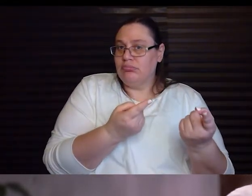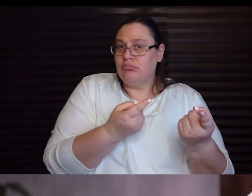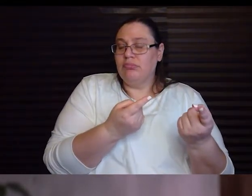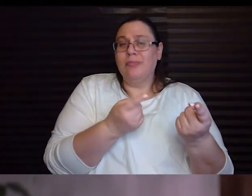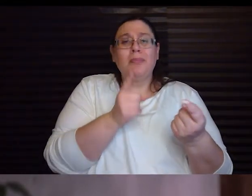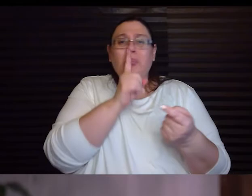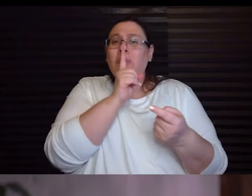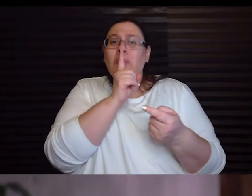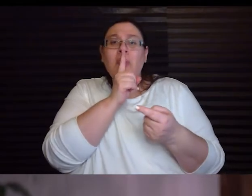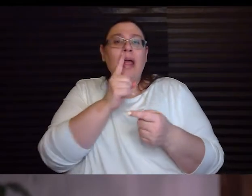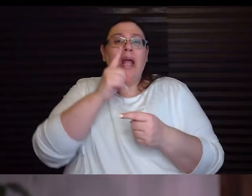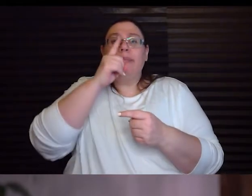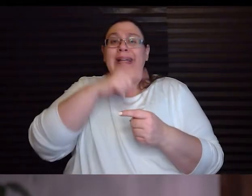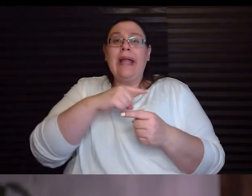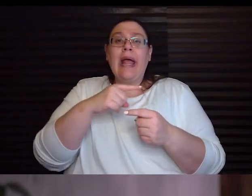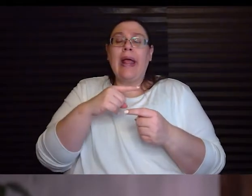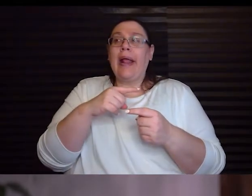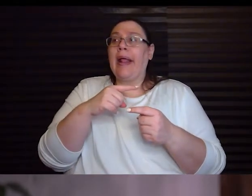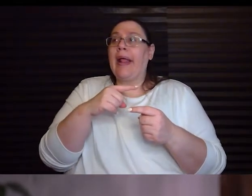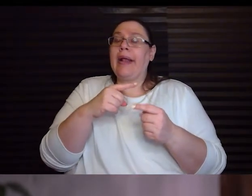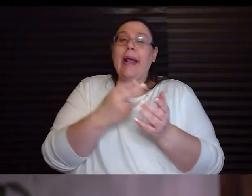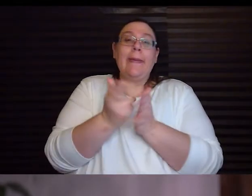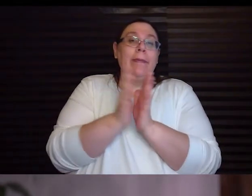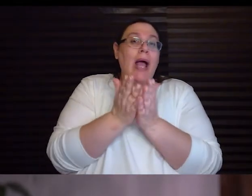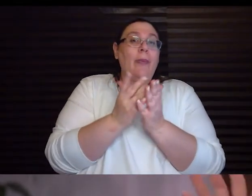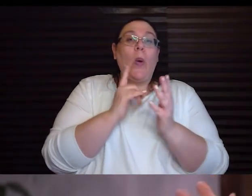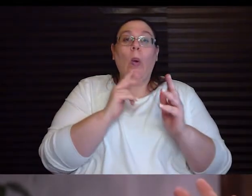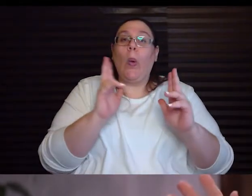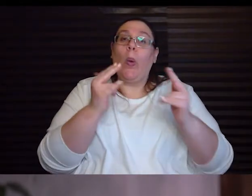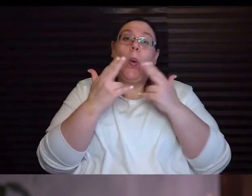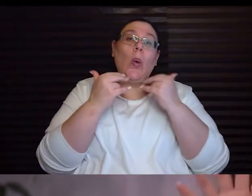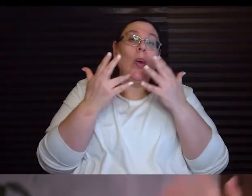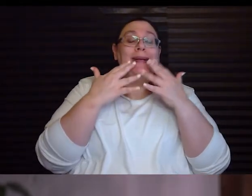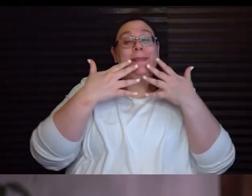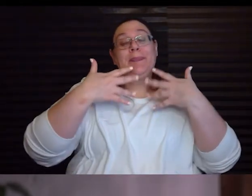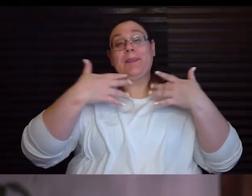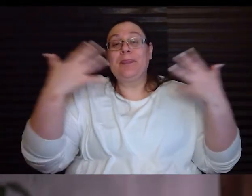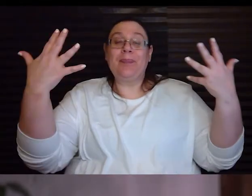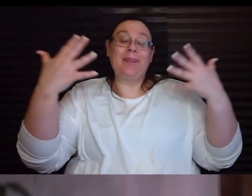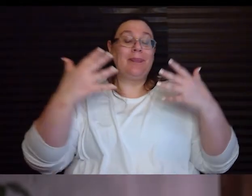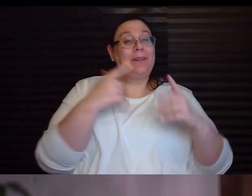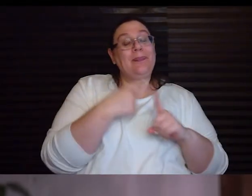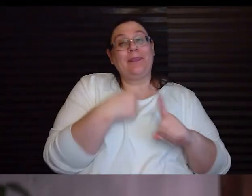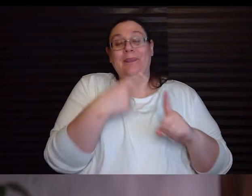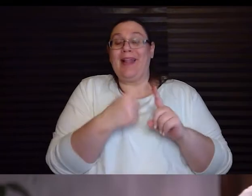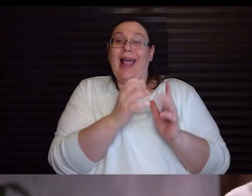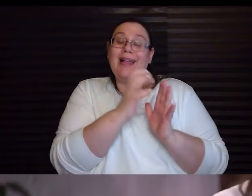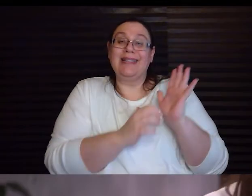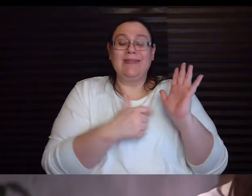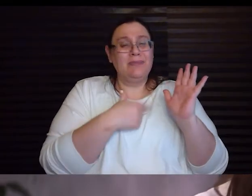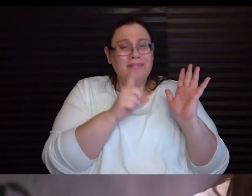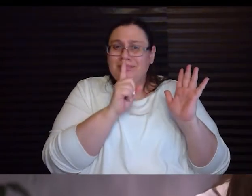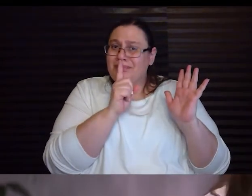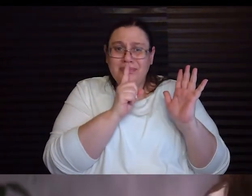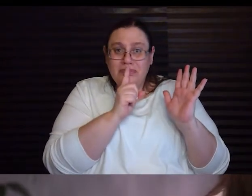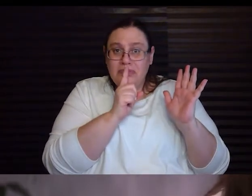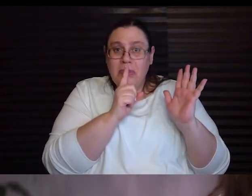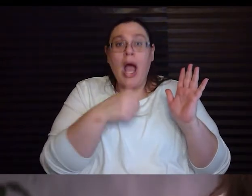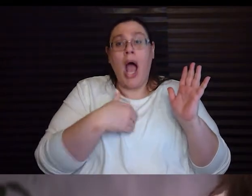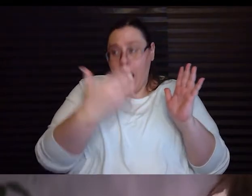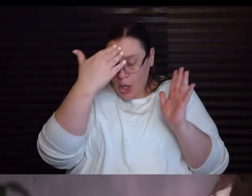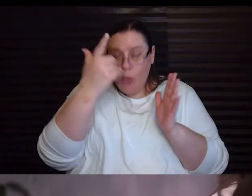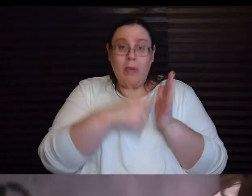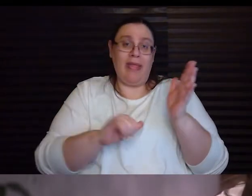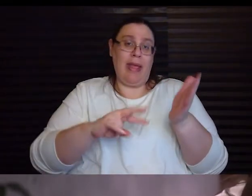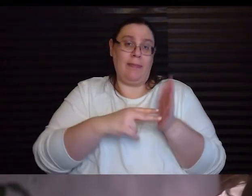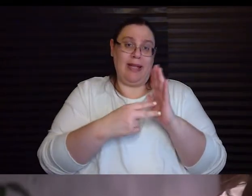is not to pretend that the Bible is some kind of benign, saccharine, feel-good text. I know what it means